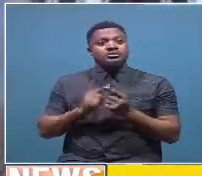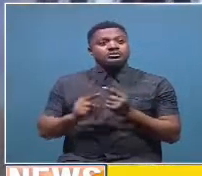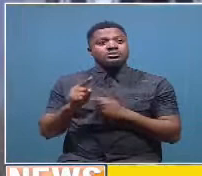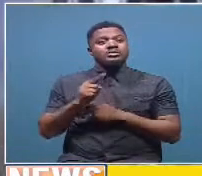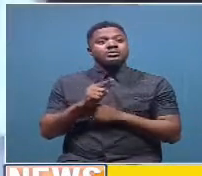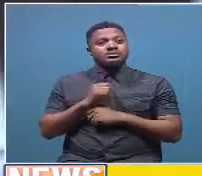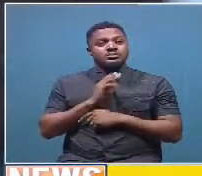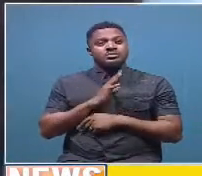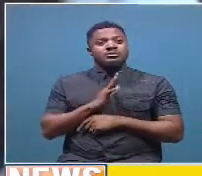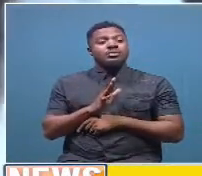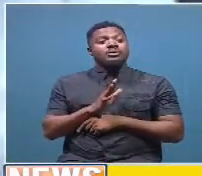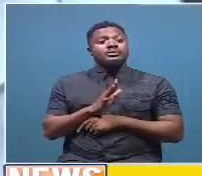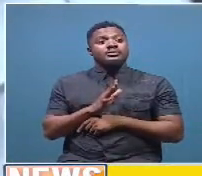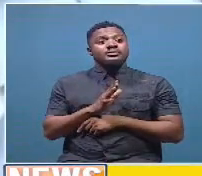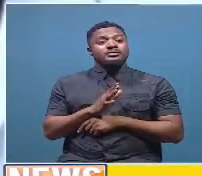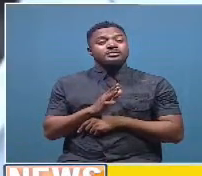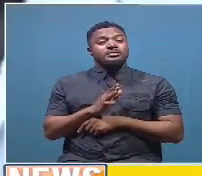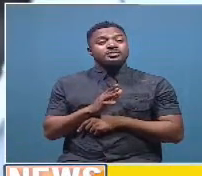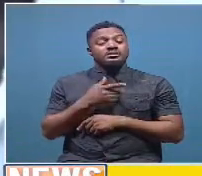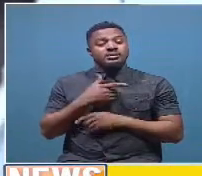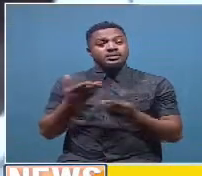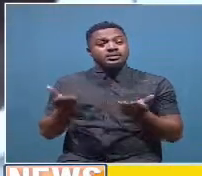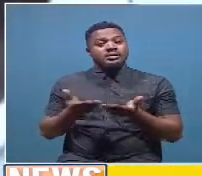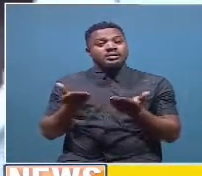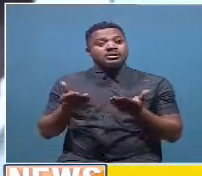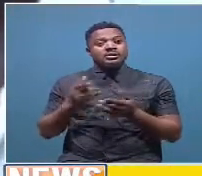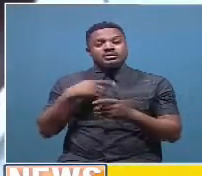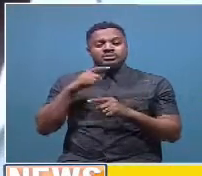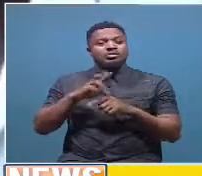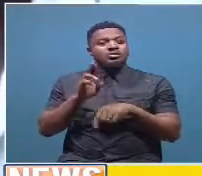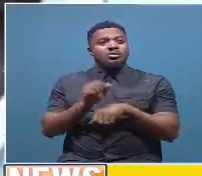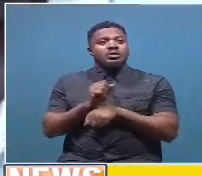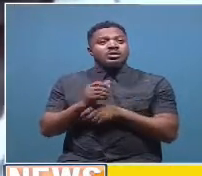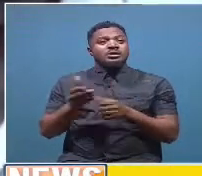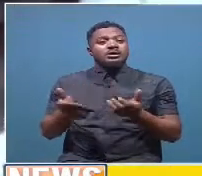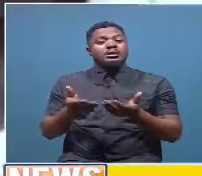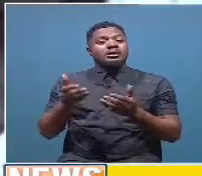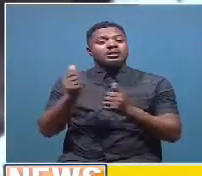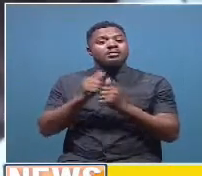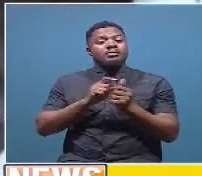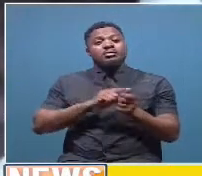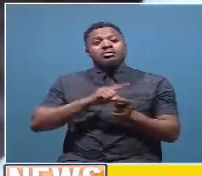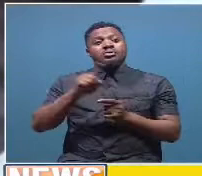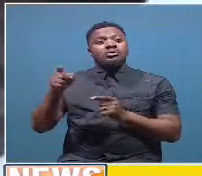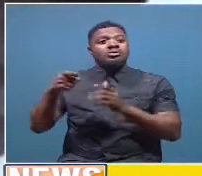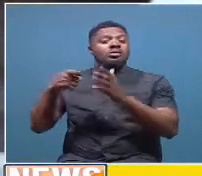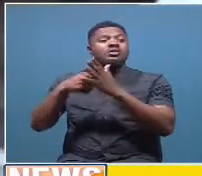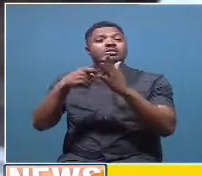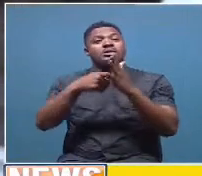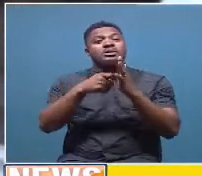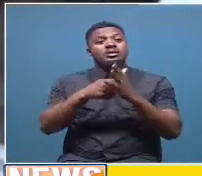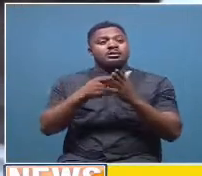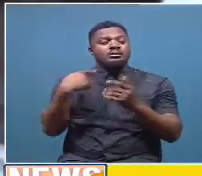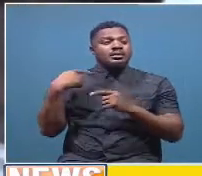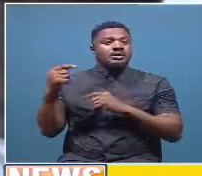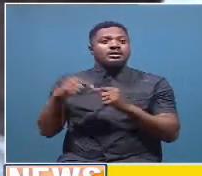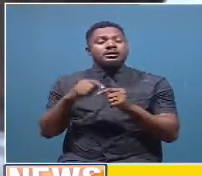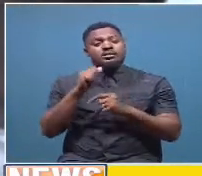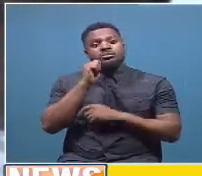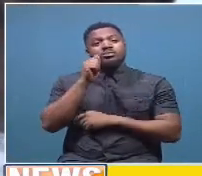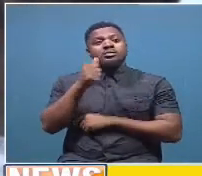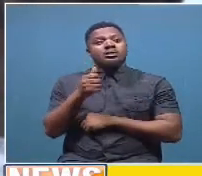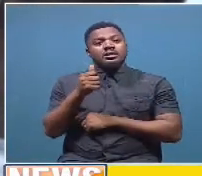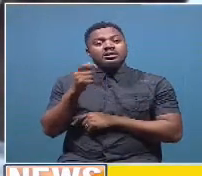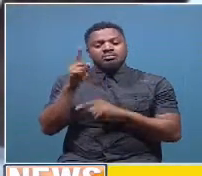will be okay. Say 3 weeks in Obi Antimi Yejuma Beraha. Obia kun suto, but we mba say China.